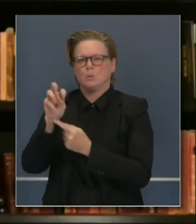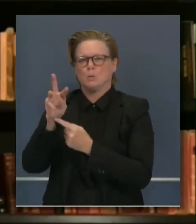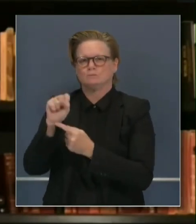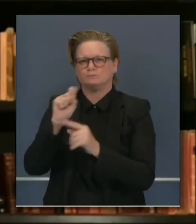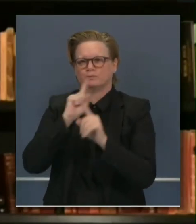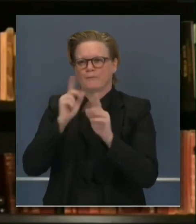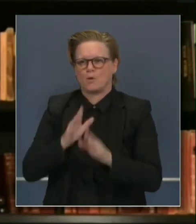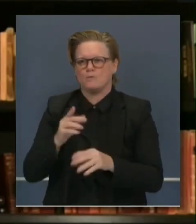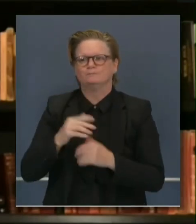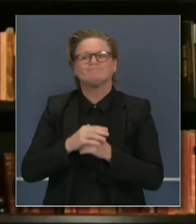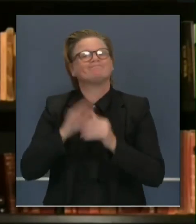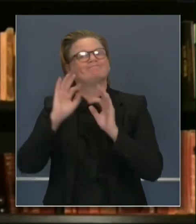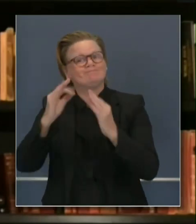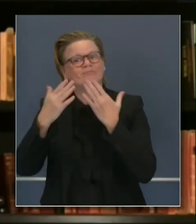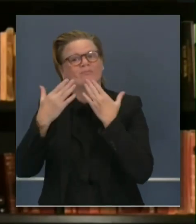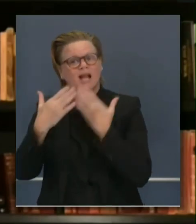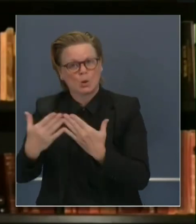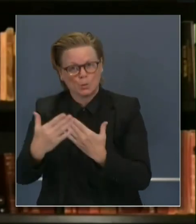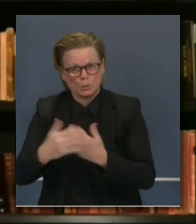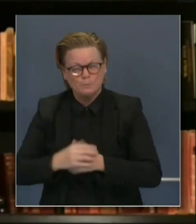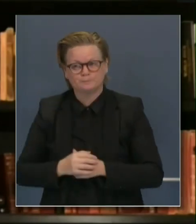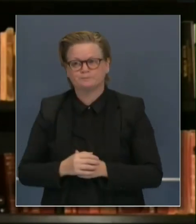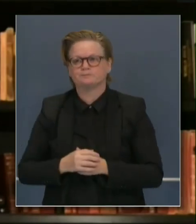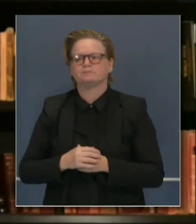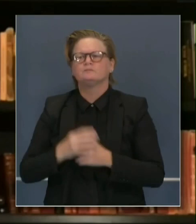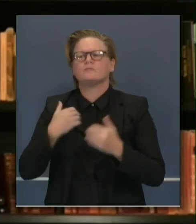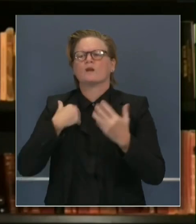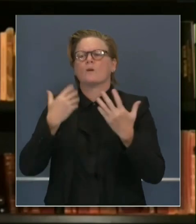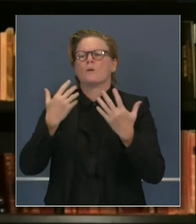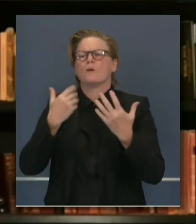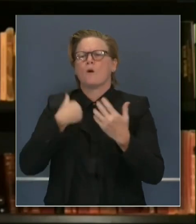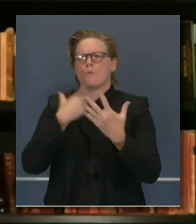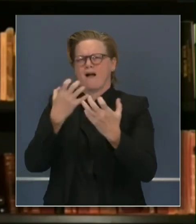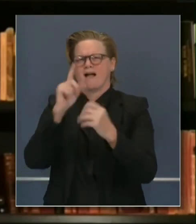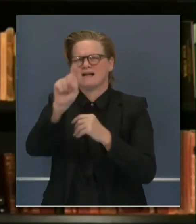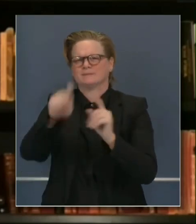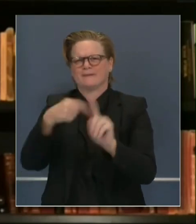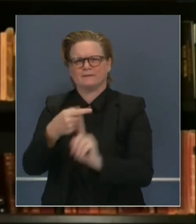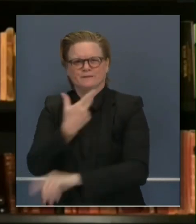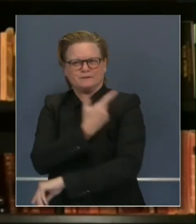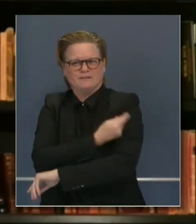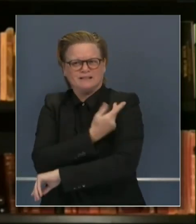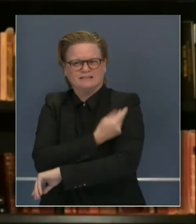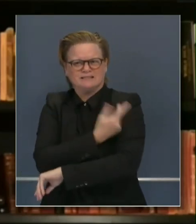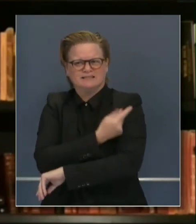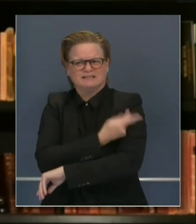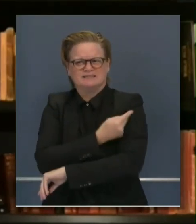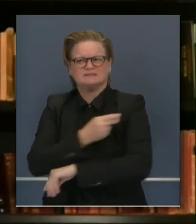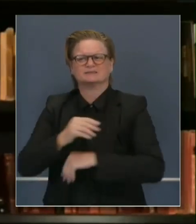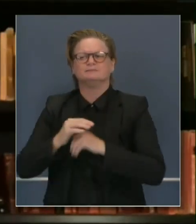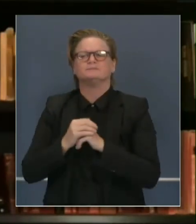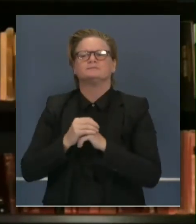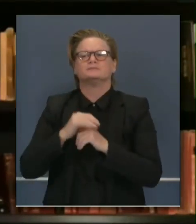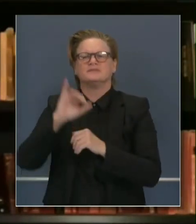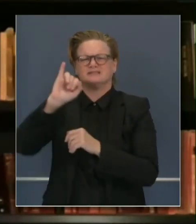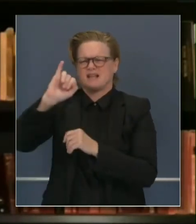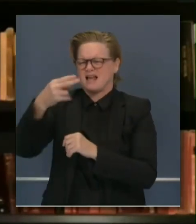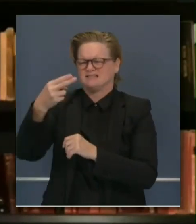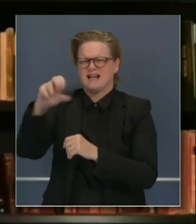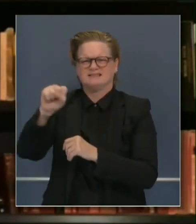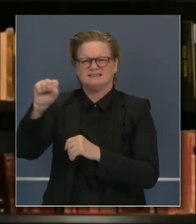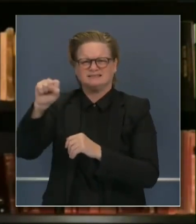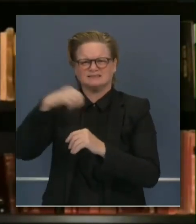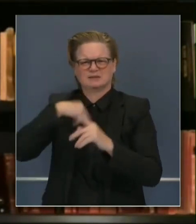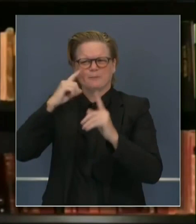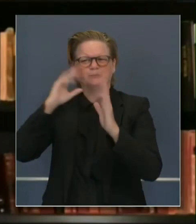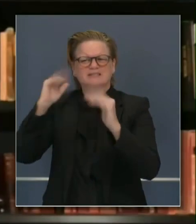Hi, thank you. I wanted to ask about vaccines. HHS says it expects 40 million doses of the 2